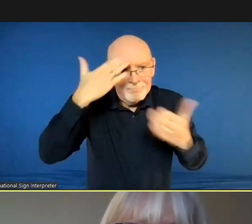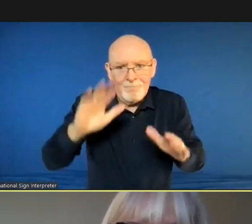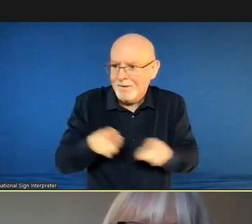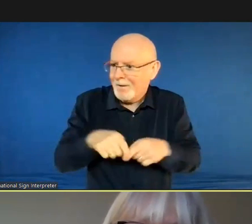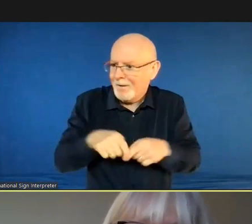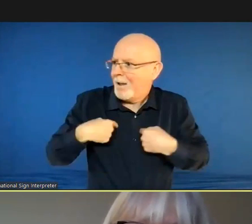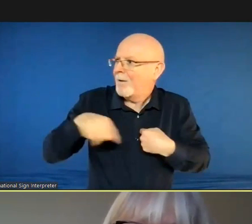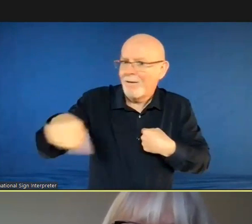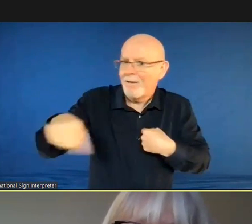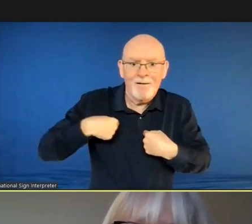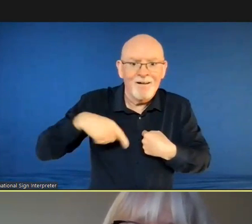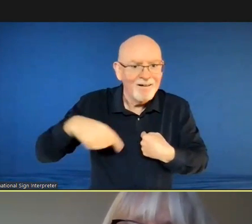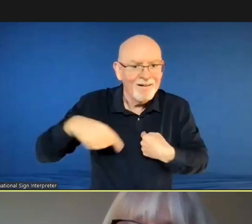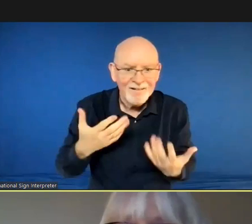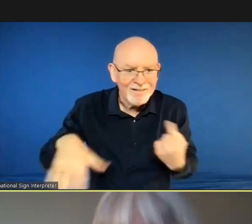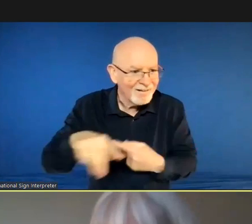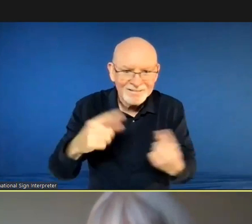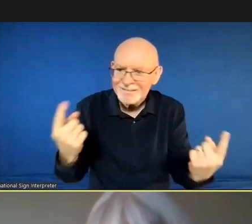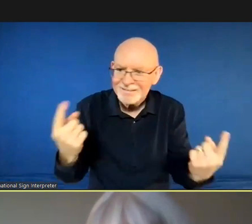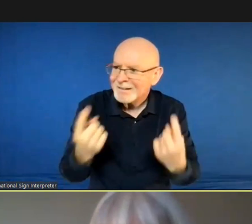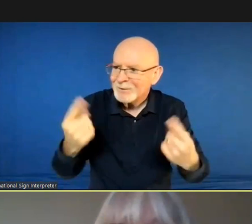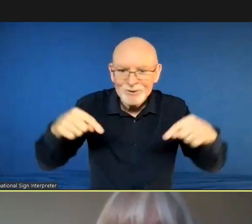So the more deafness is understood,